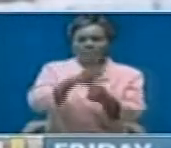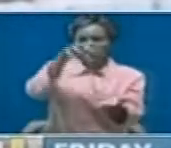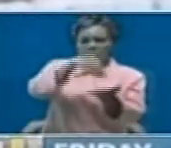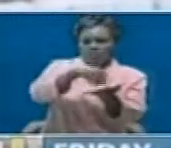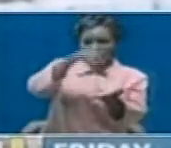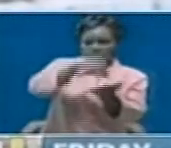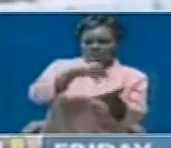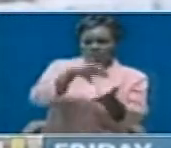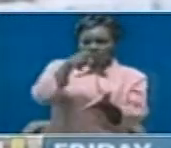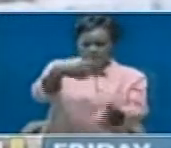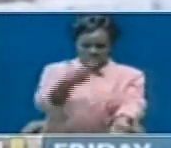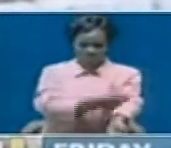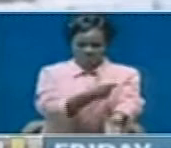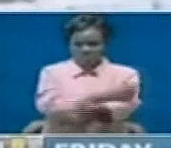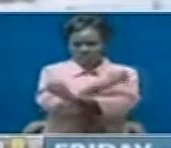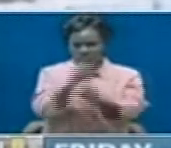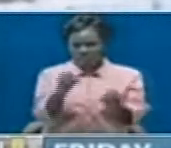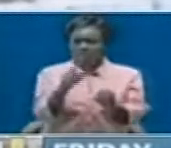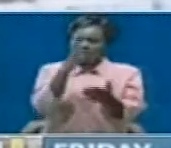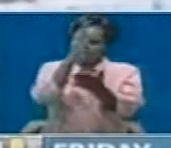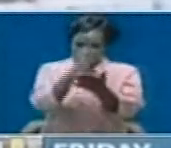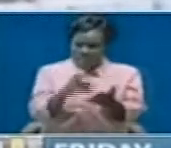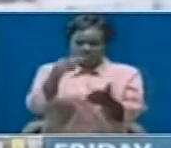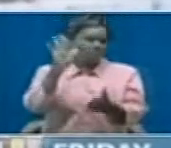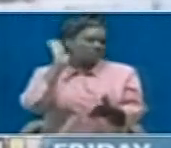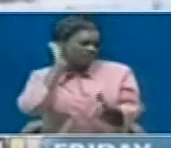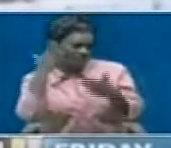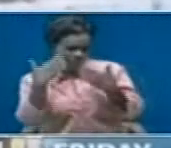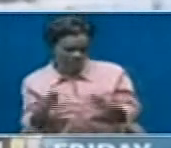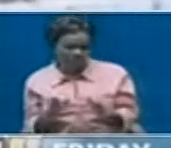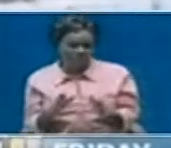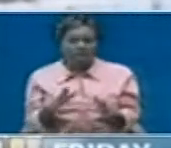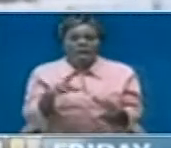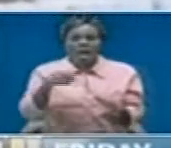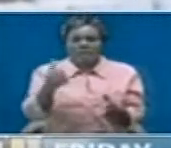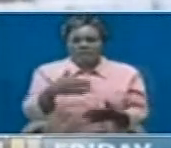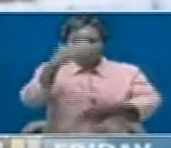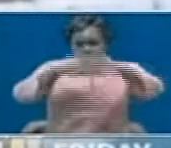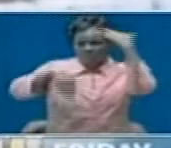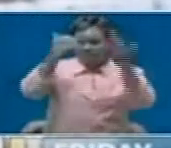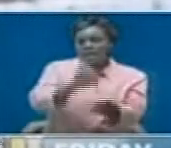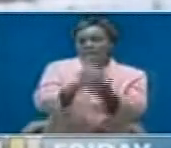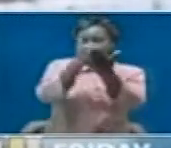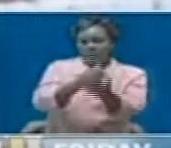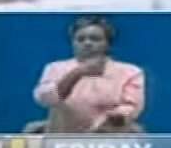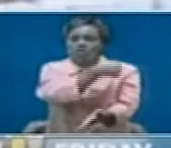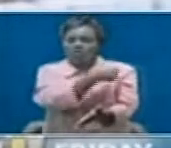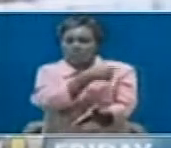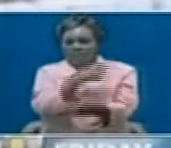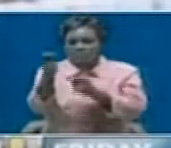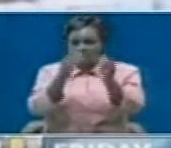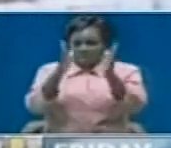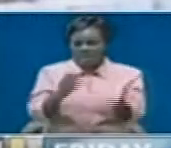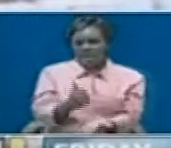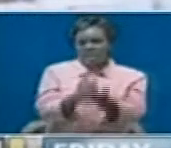engaged in the vice of doping, and some of them are aided and abetted by professionals, such as doctors, managers, and agents.